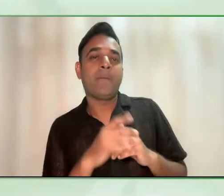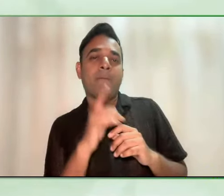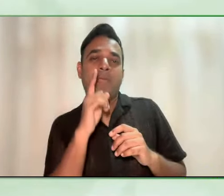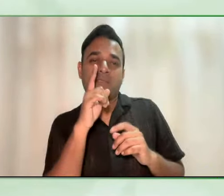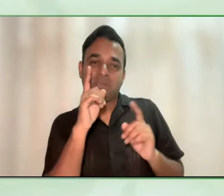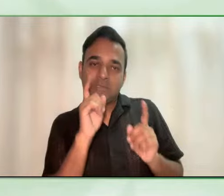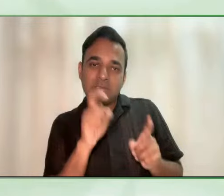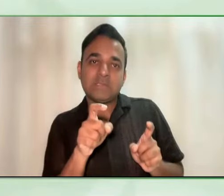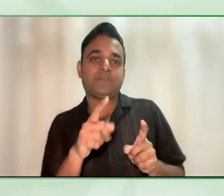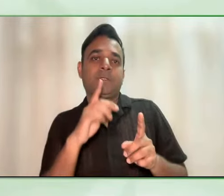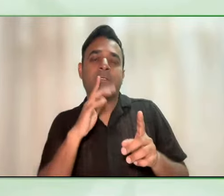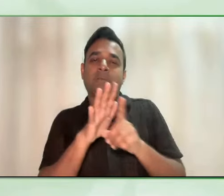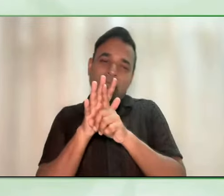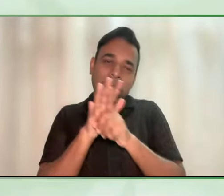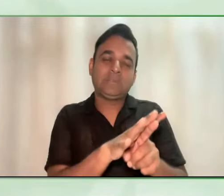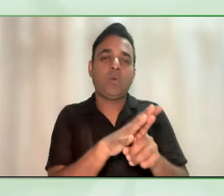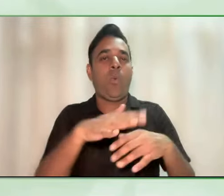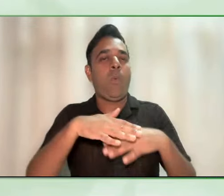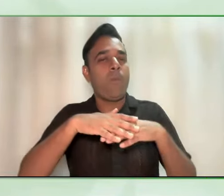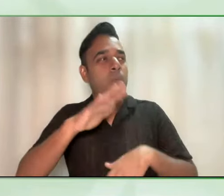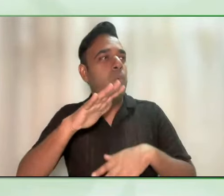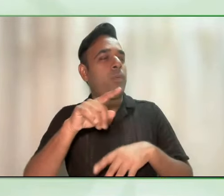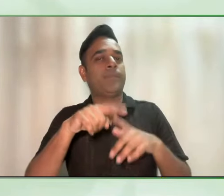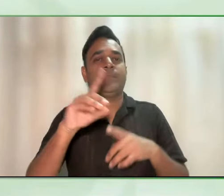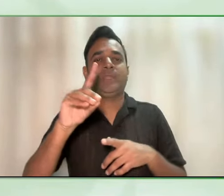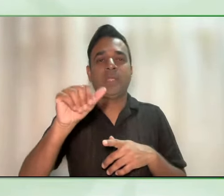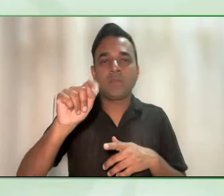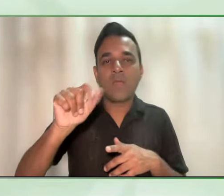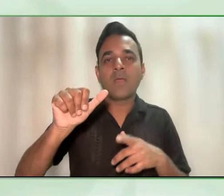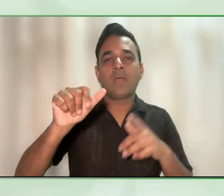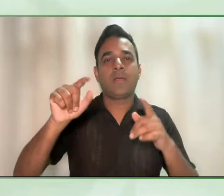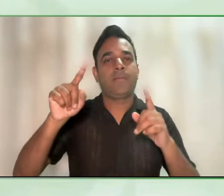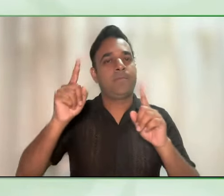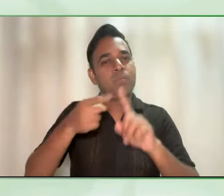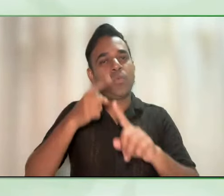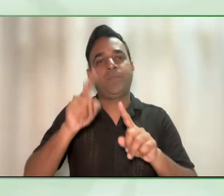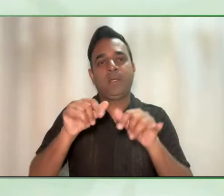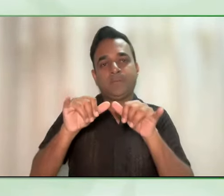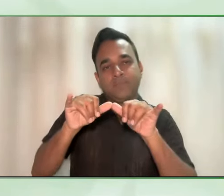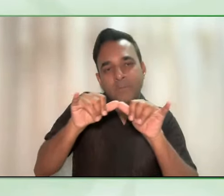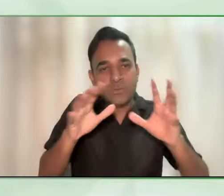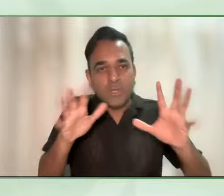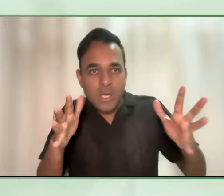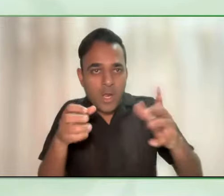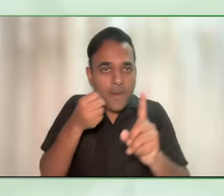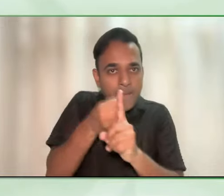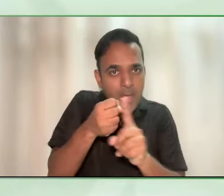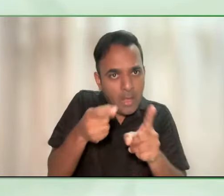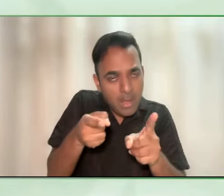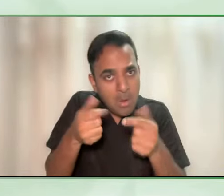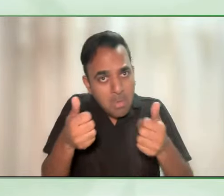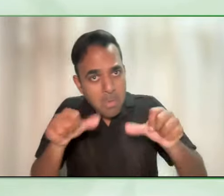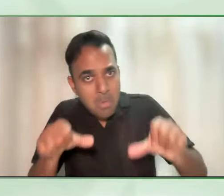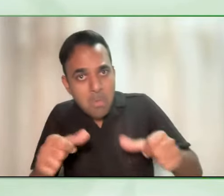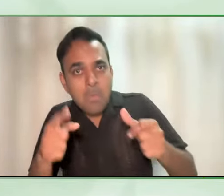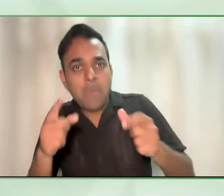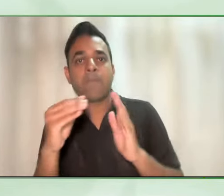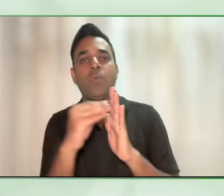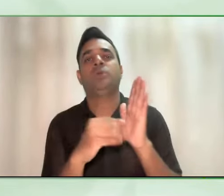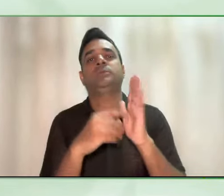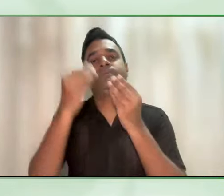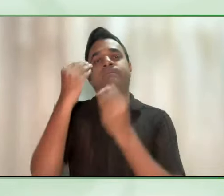in the market. Thank you. We're getting closer to the end of our session. I would like to thank you all very much